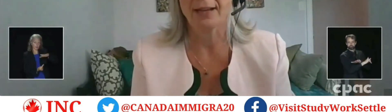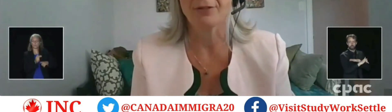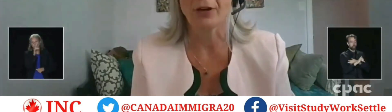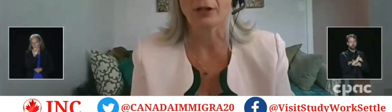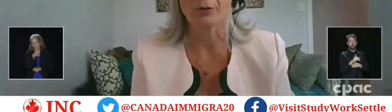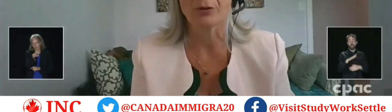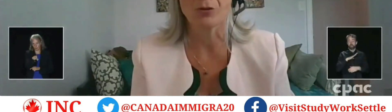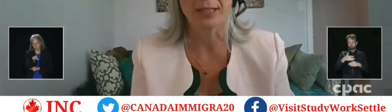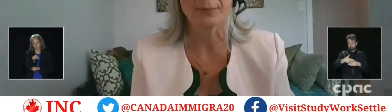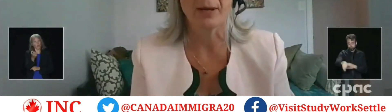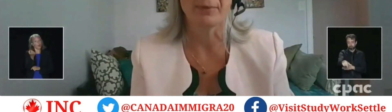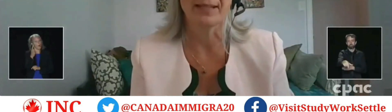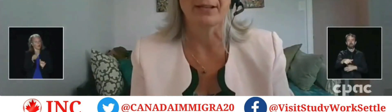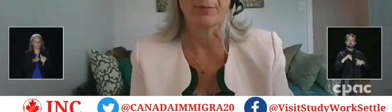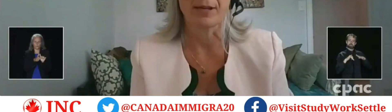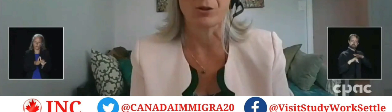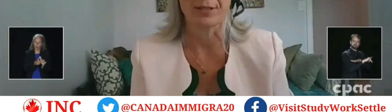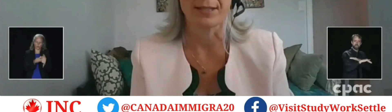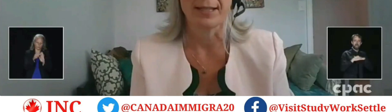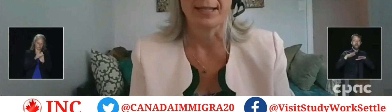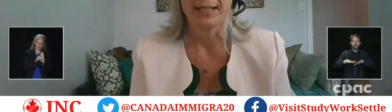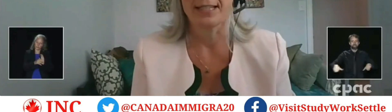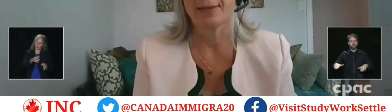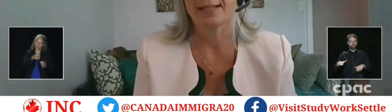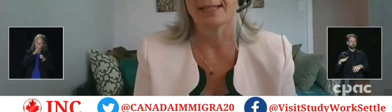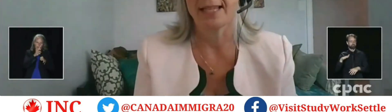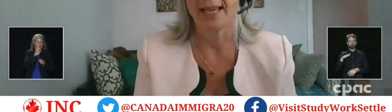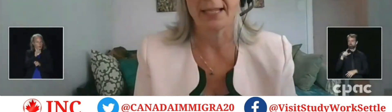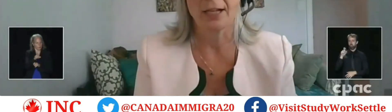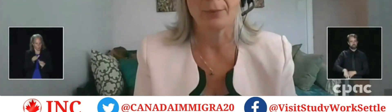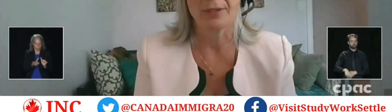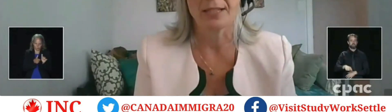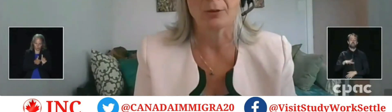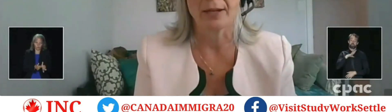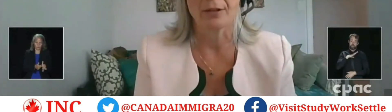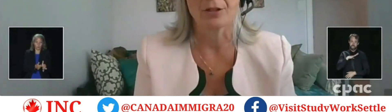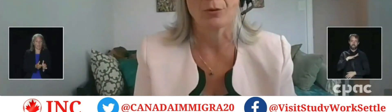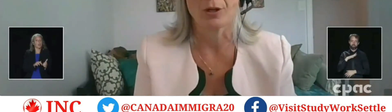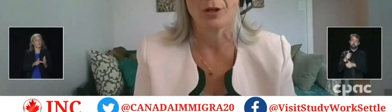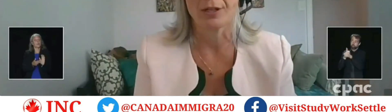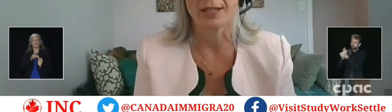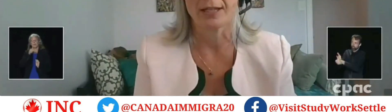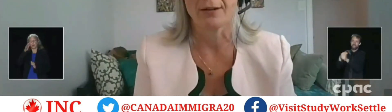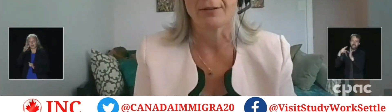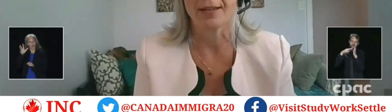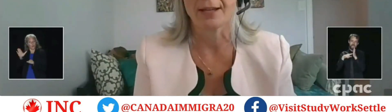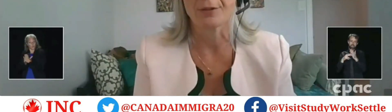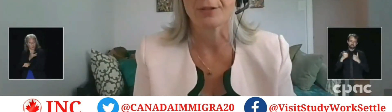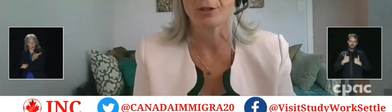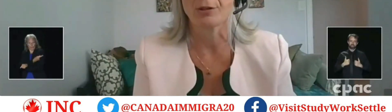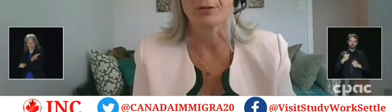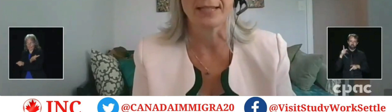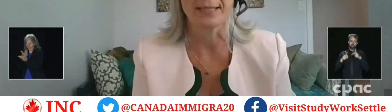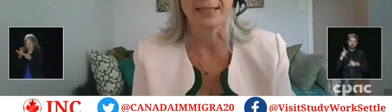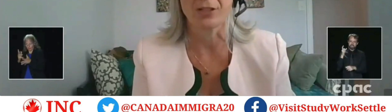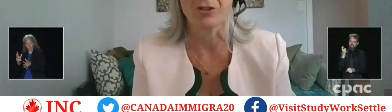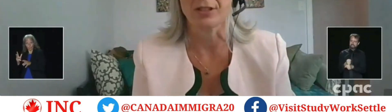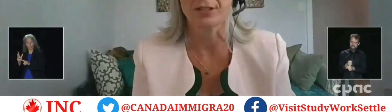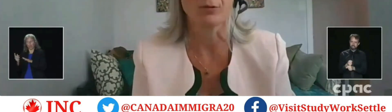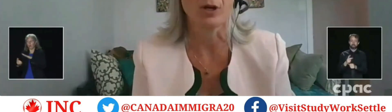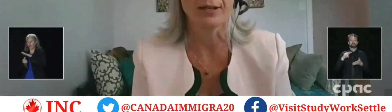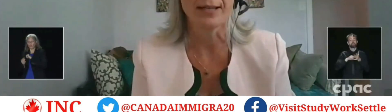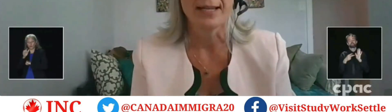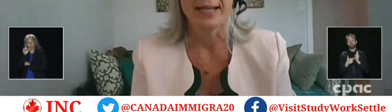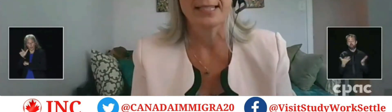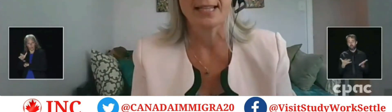will still have to follow strict public health measures. This means they can accompany their parent or guardian out of the house to their